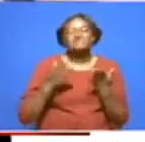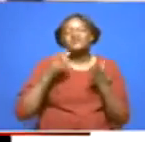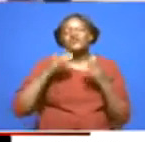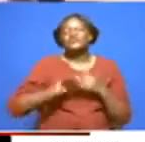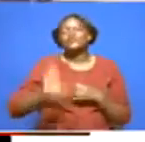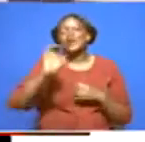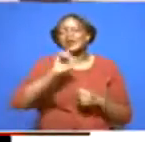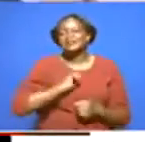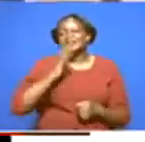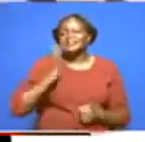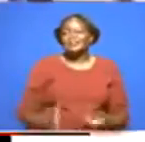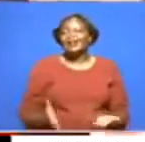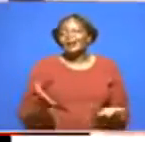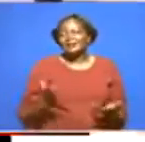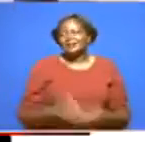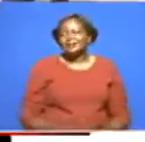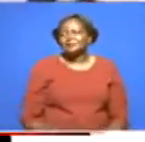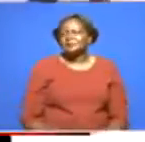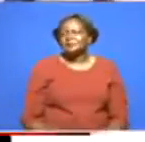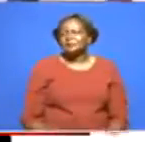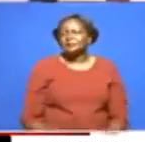senator.